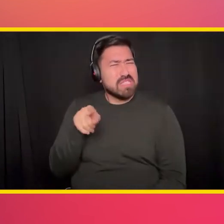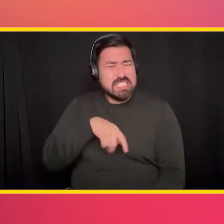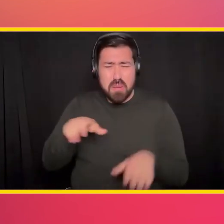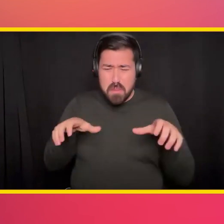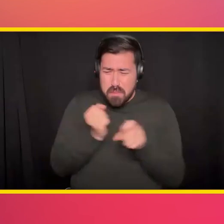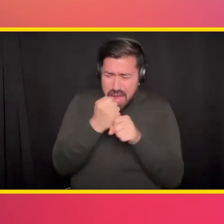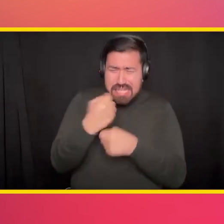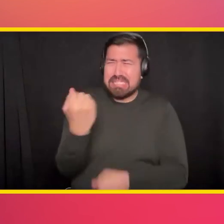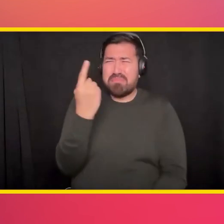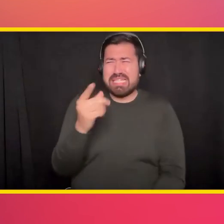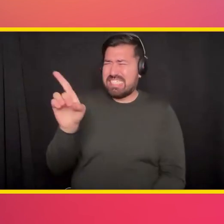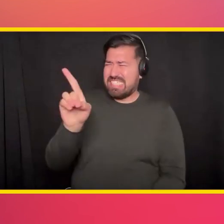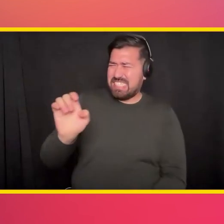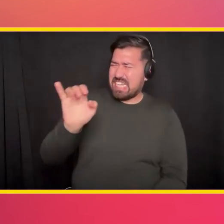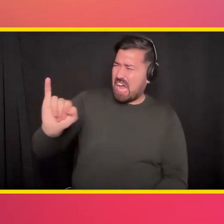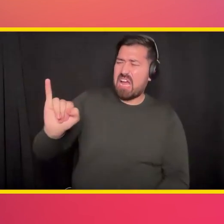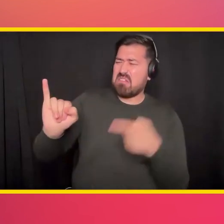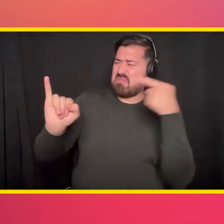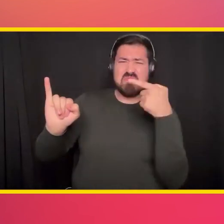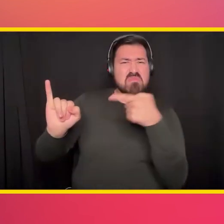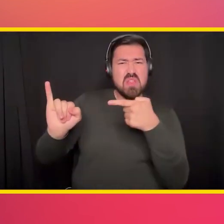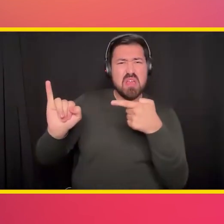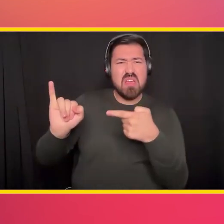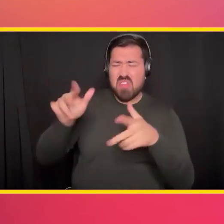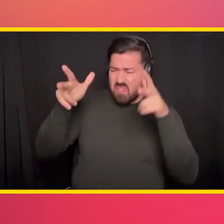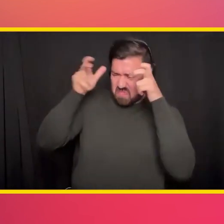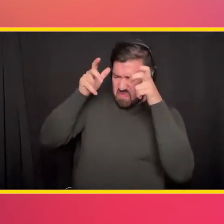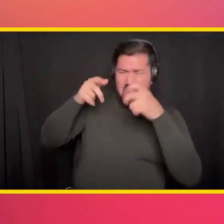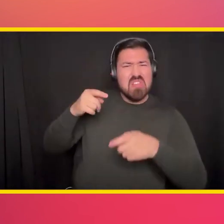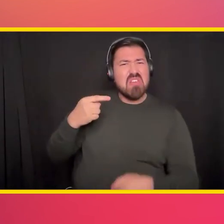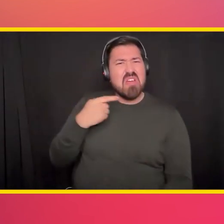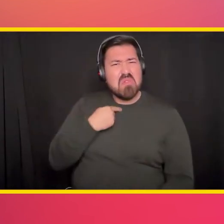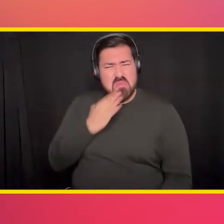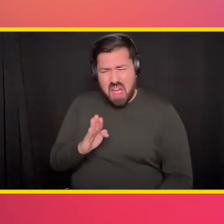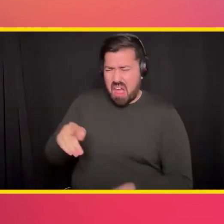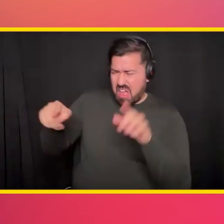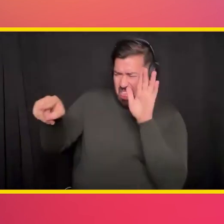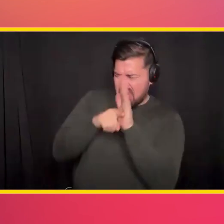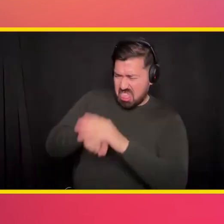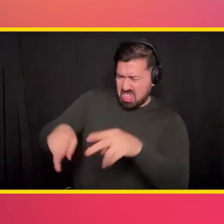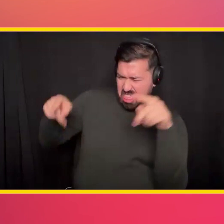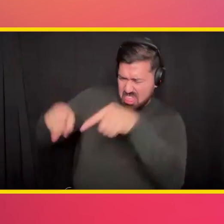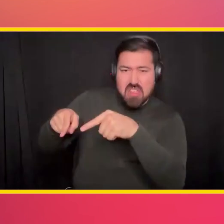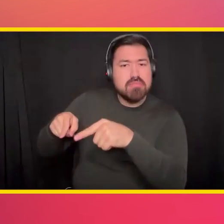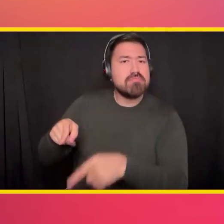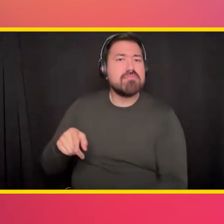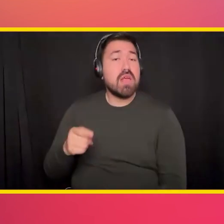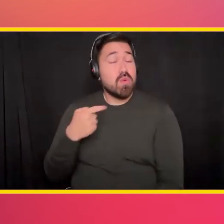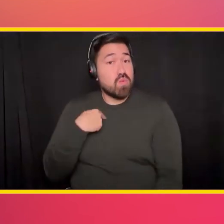something like DEI a villain be successful in this